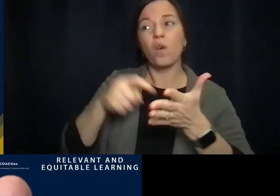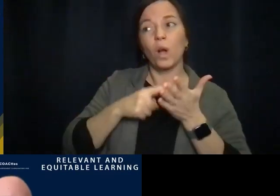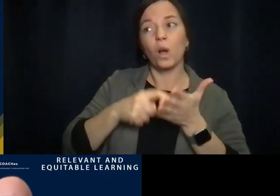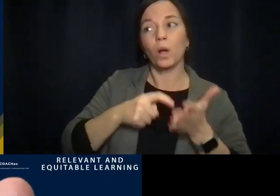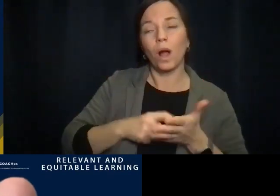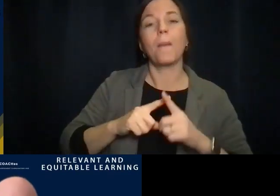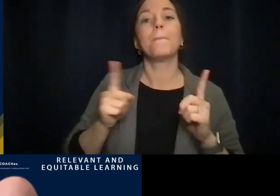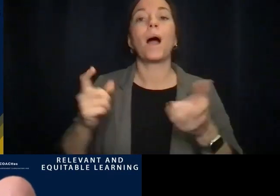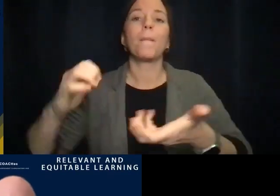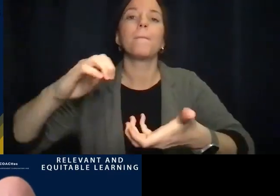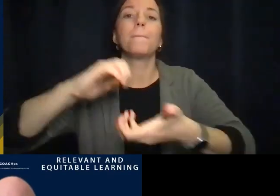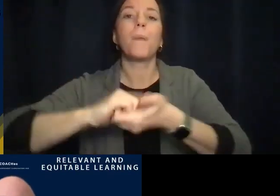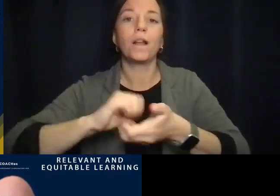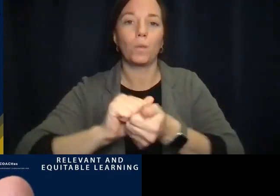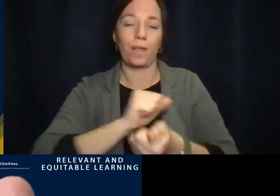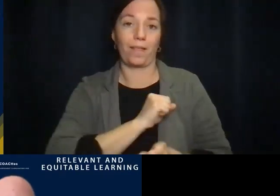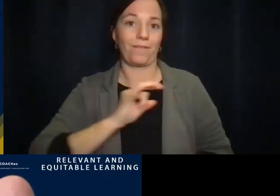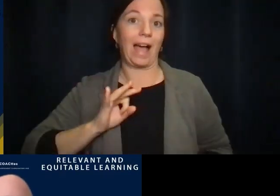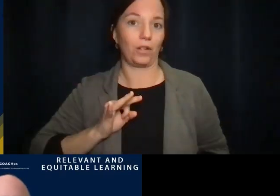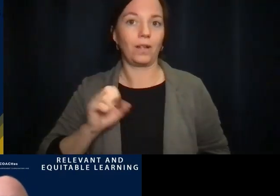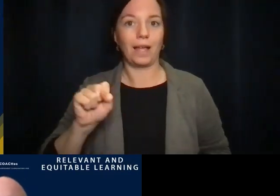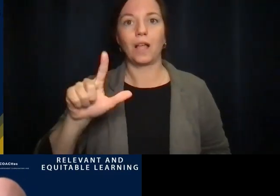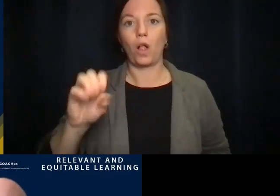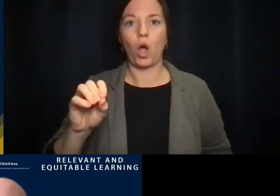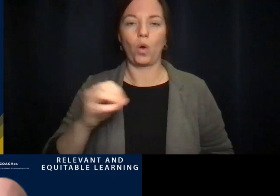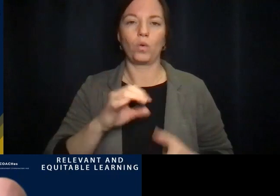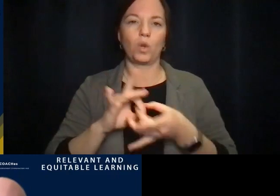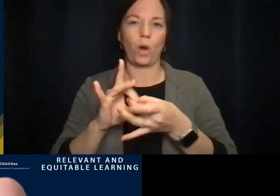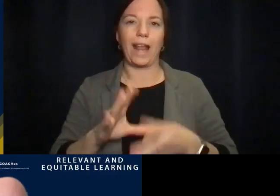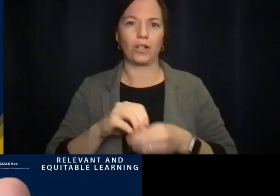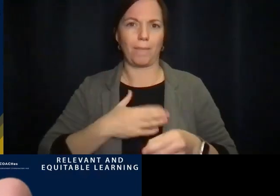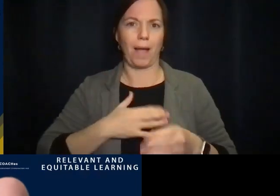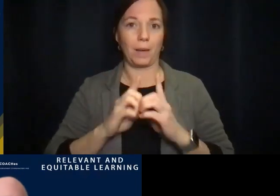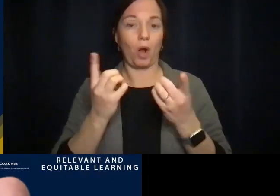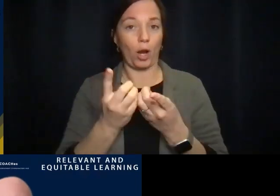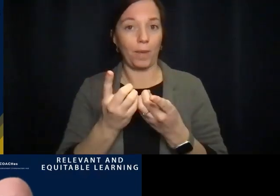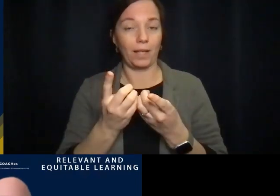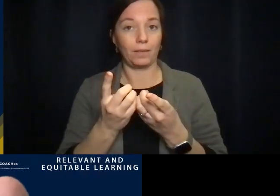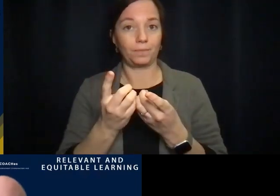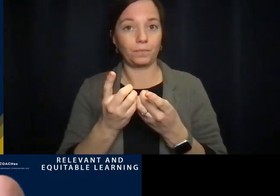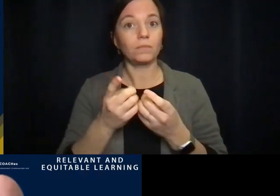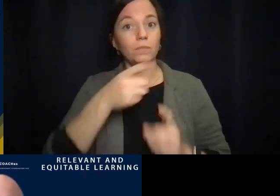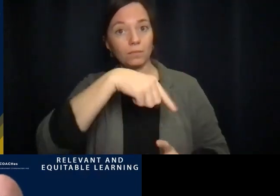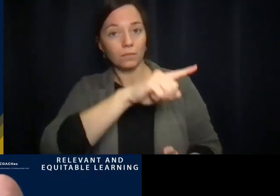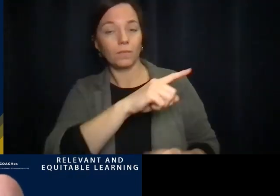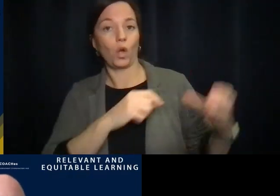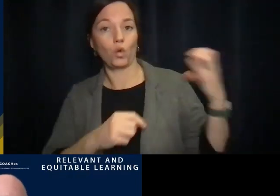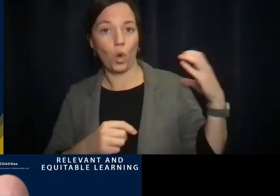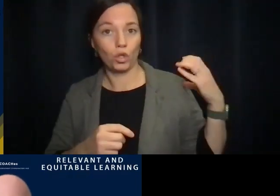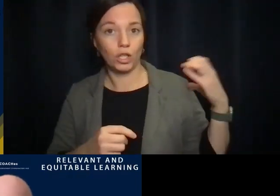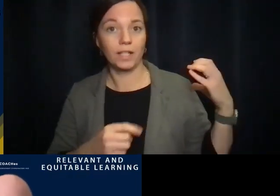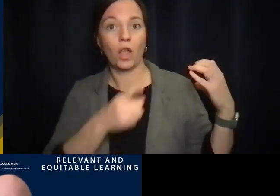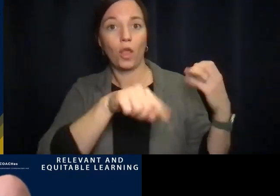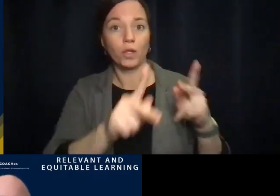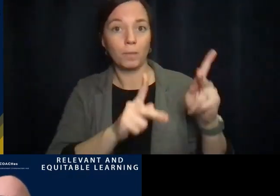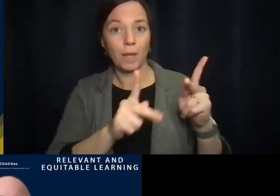faculty, because we have faculty SLO coordinators that work in my department, you know, these are like what you have here as coaches, your individuals to engage. Here's